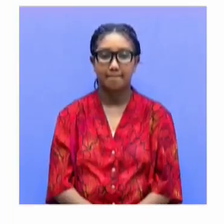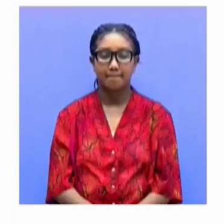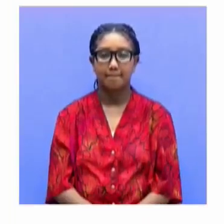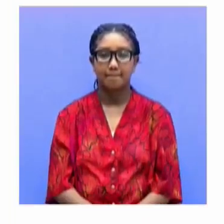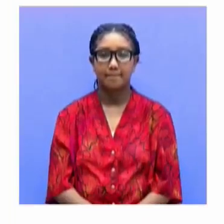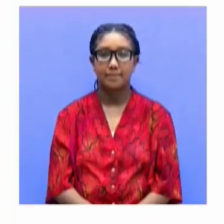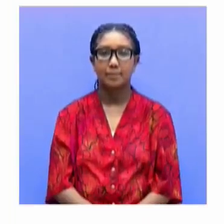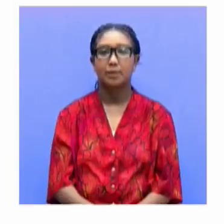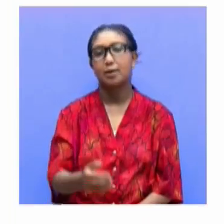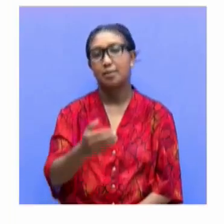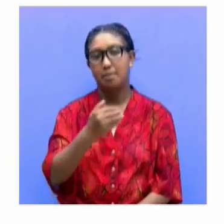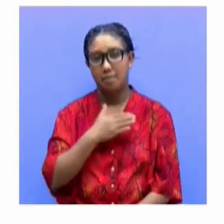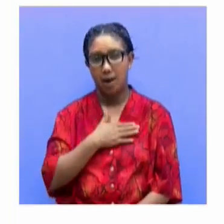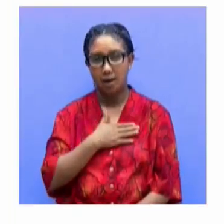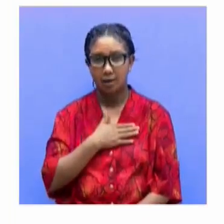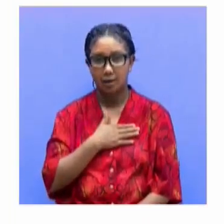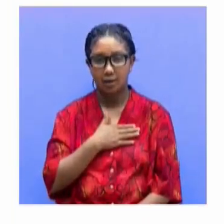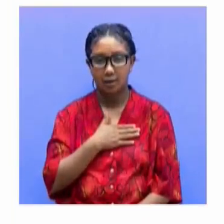my